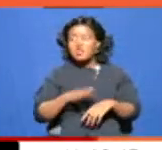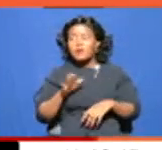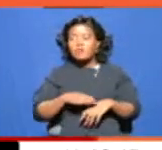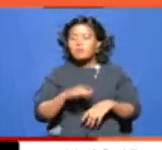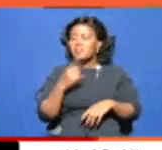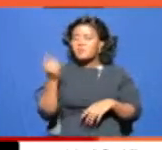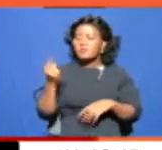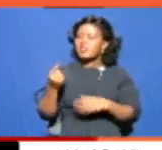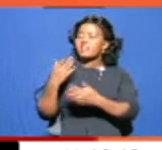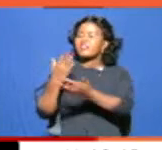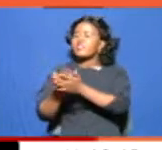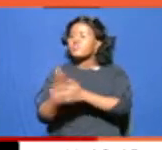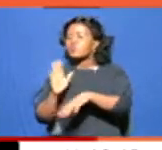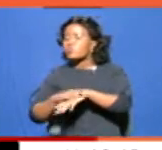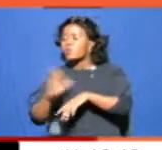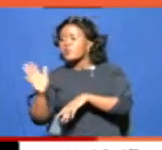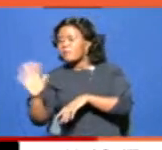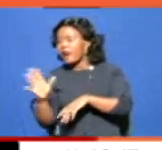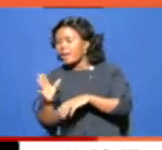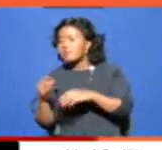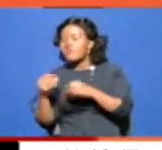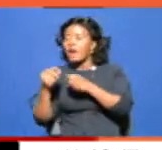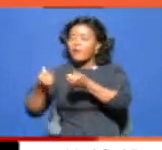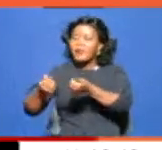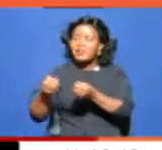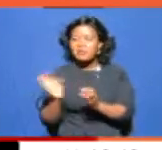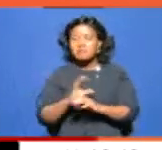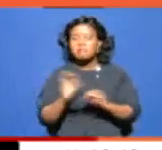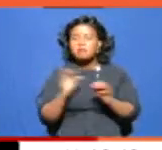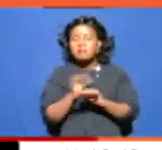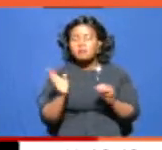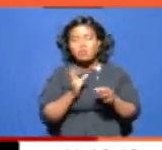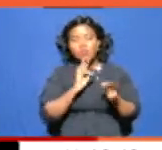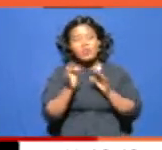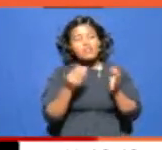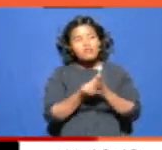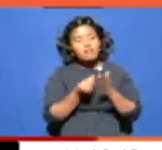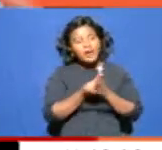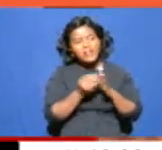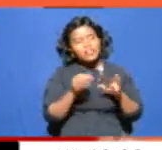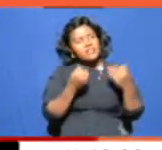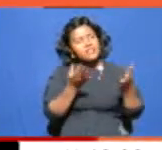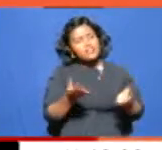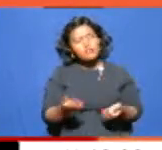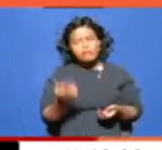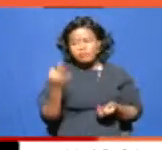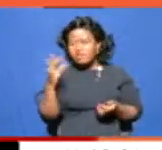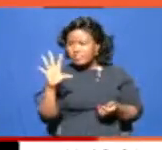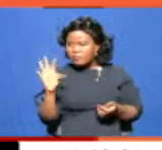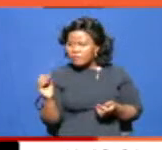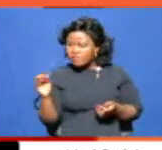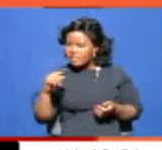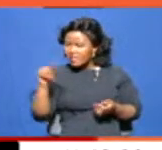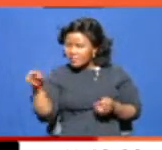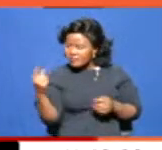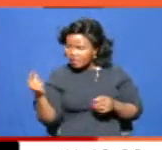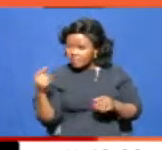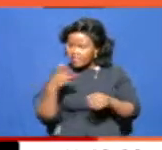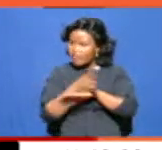you, goodbye. If there's any prize money, they're given 350,000 for 9 months, after playing for